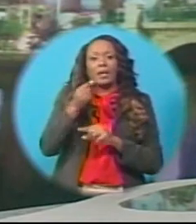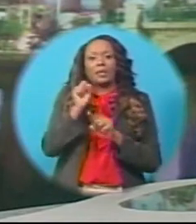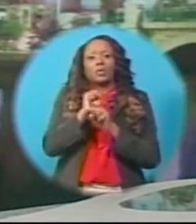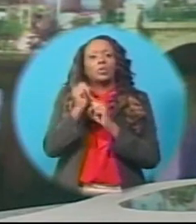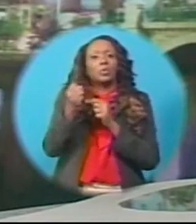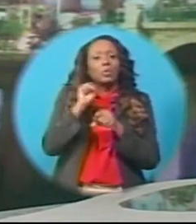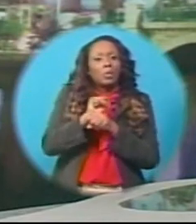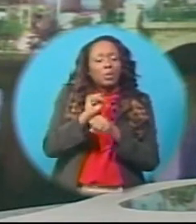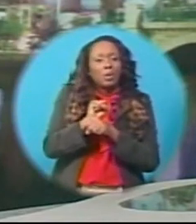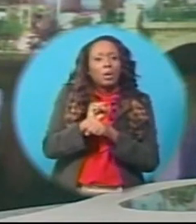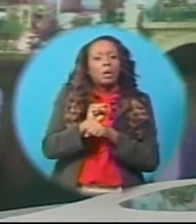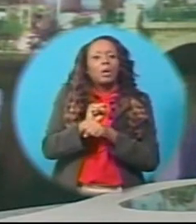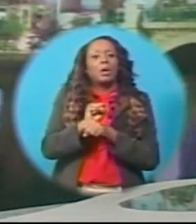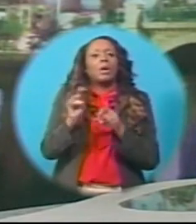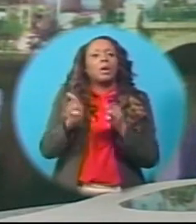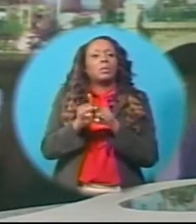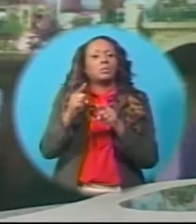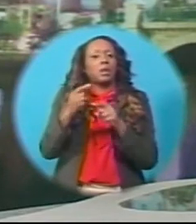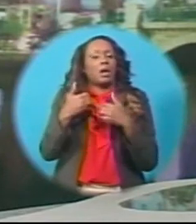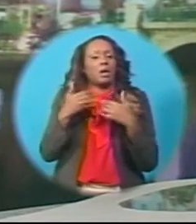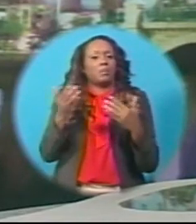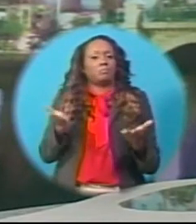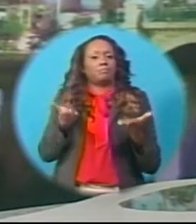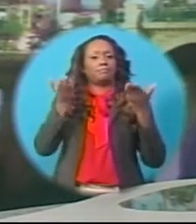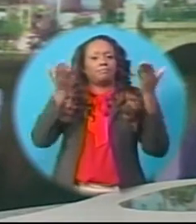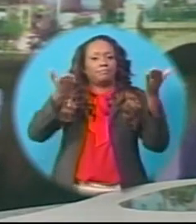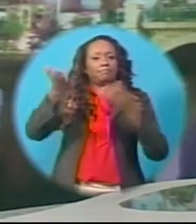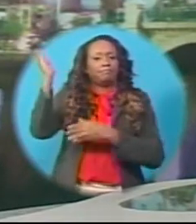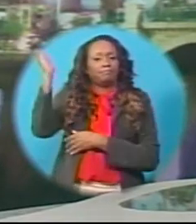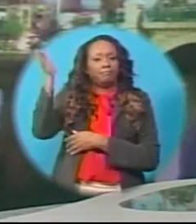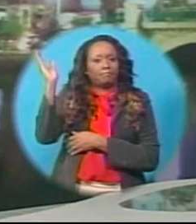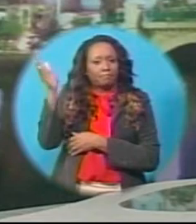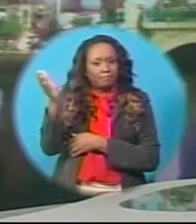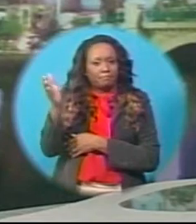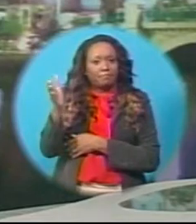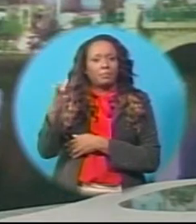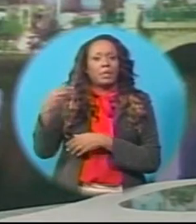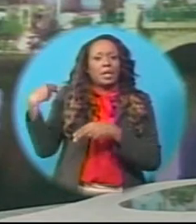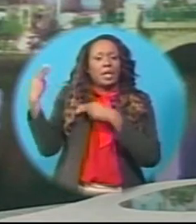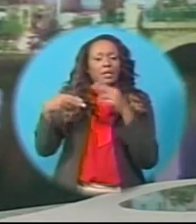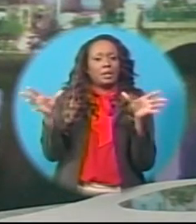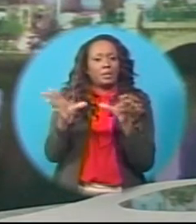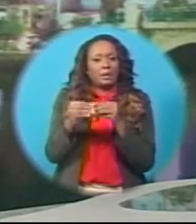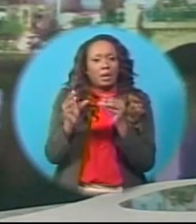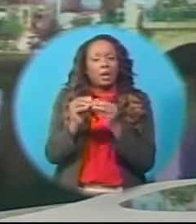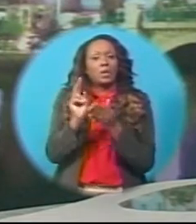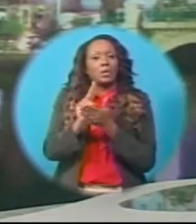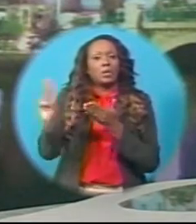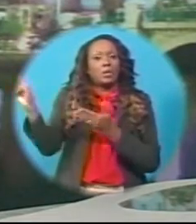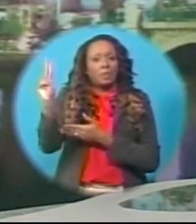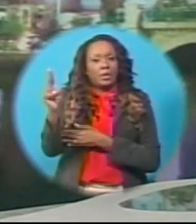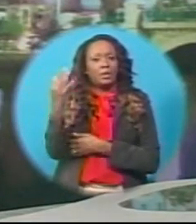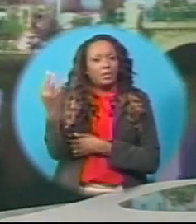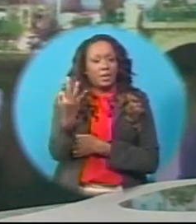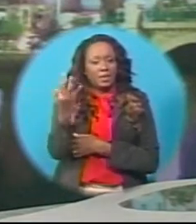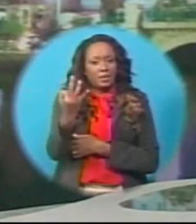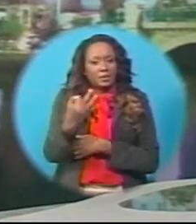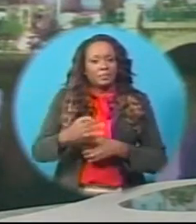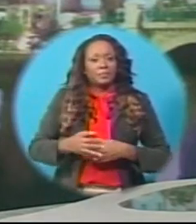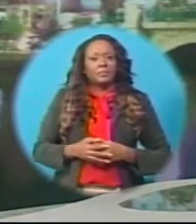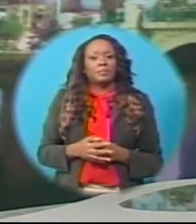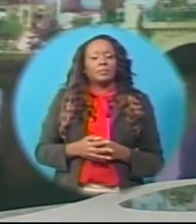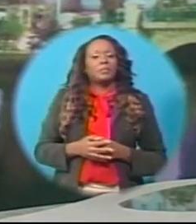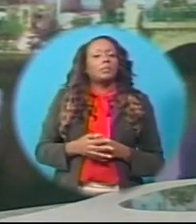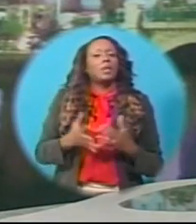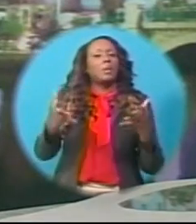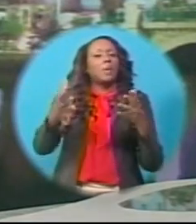Work are also hosting a public Cuban colloquium and a history forum on the campus this Friday. Dr. Worrell